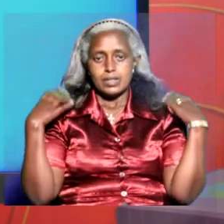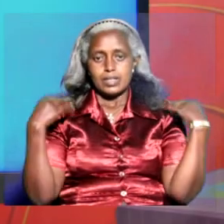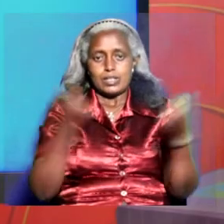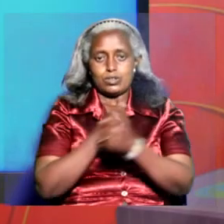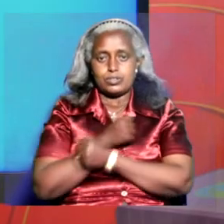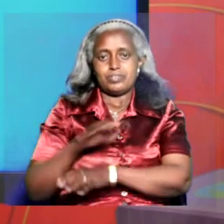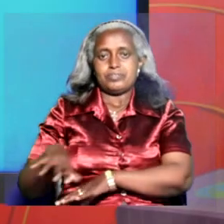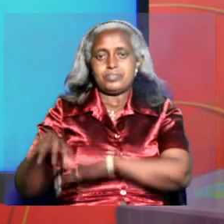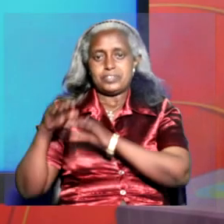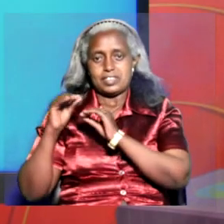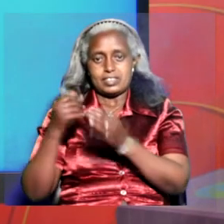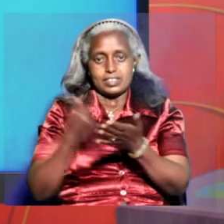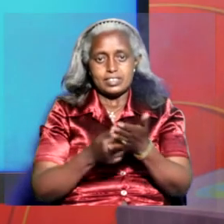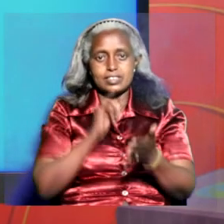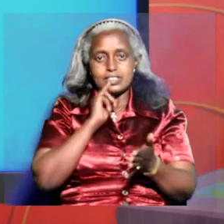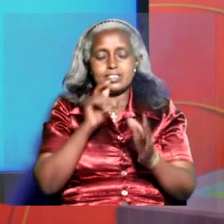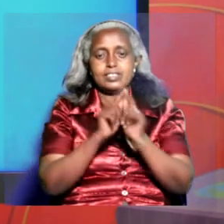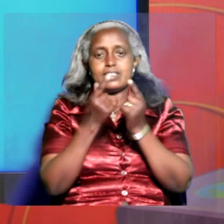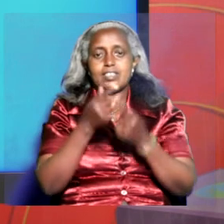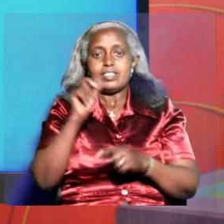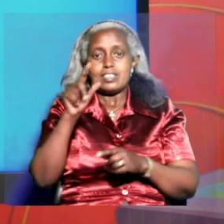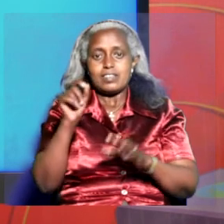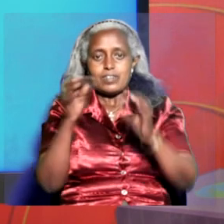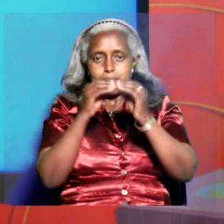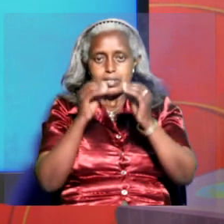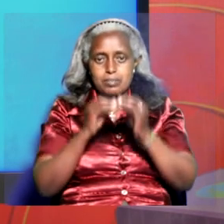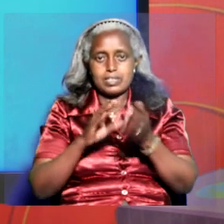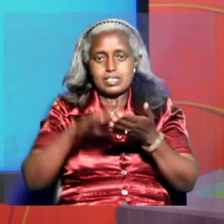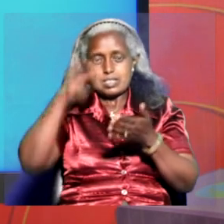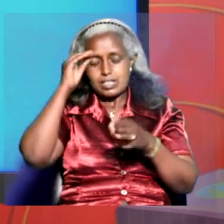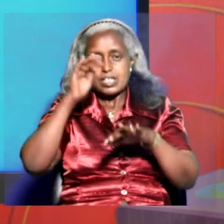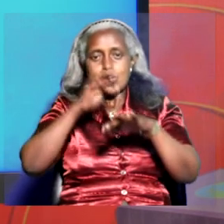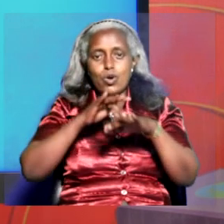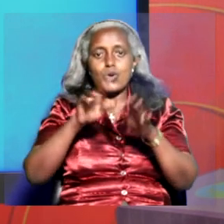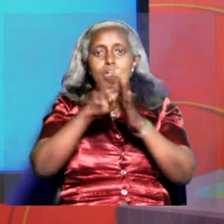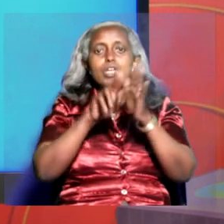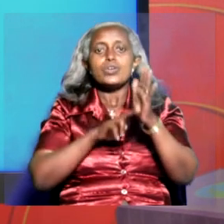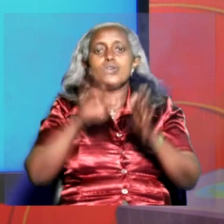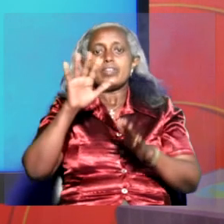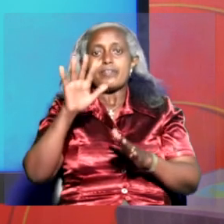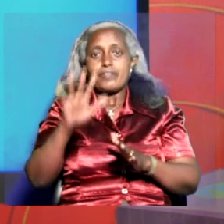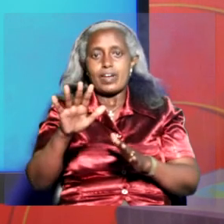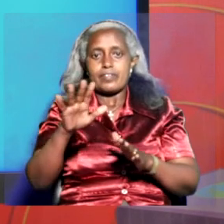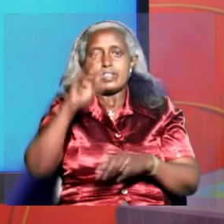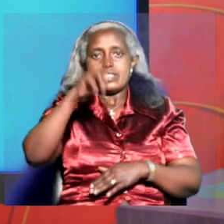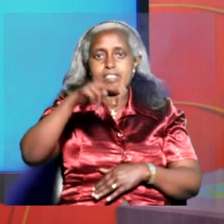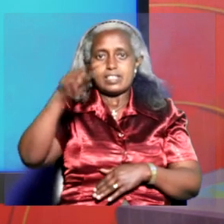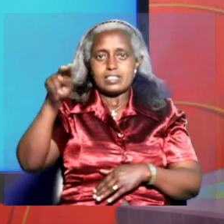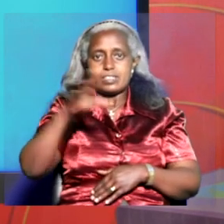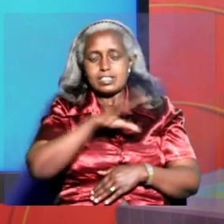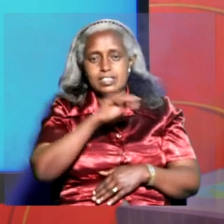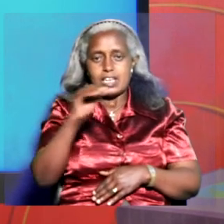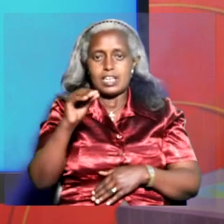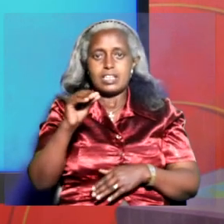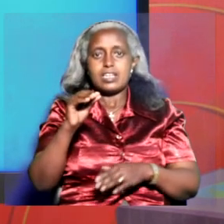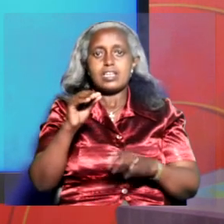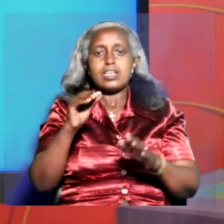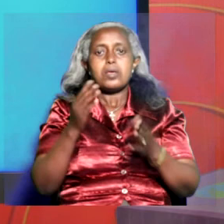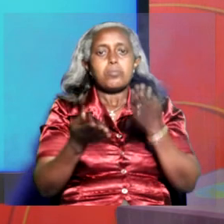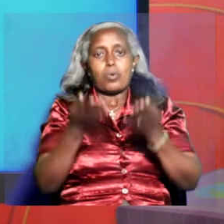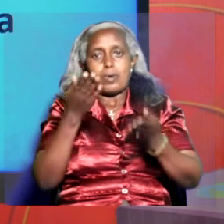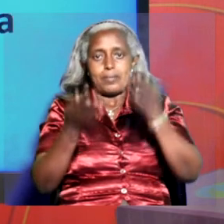Hello dear students, this is grade 11 mathematics lesson on unit 5, statistics and probability.